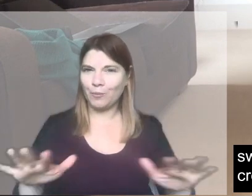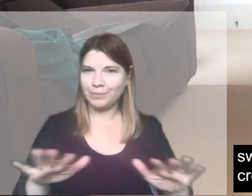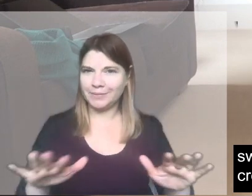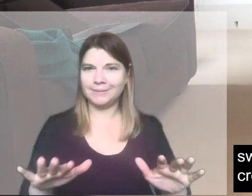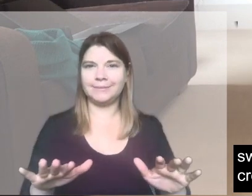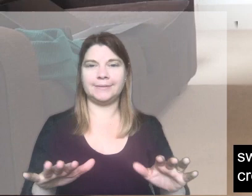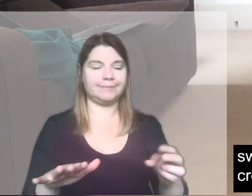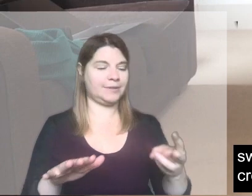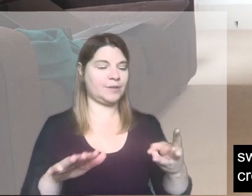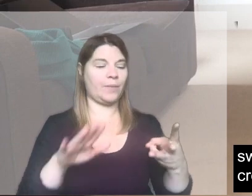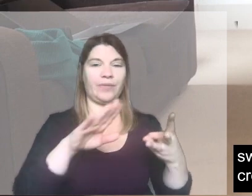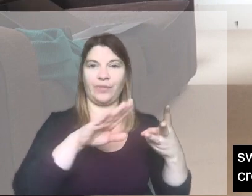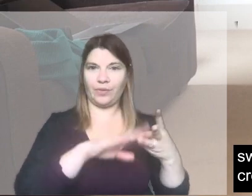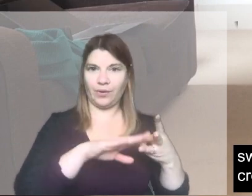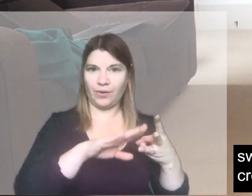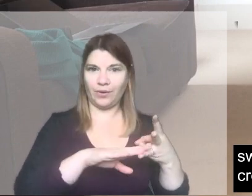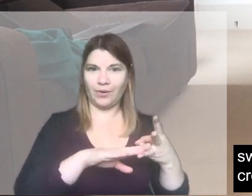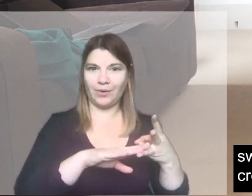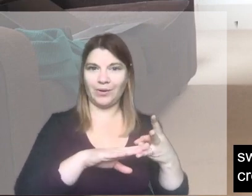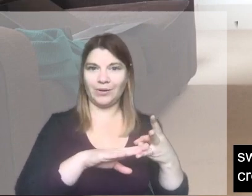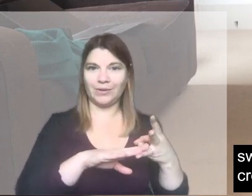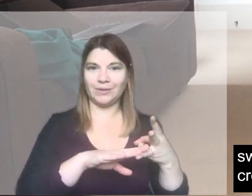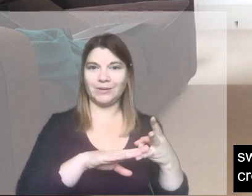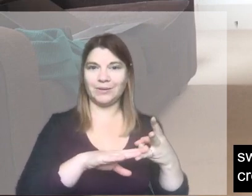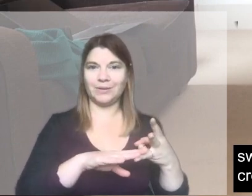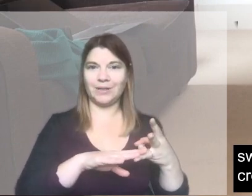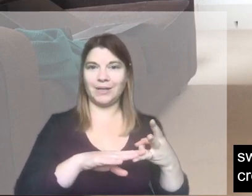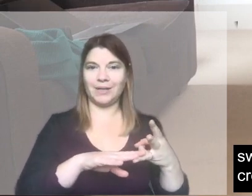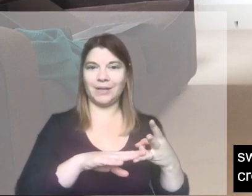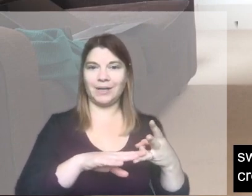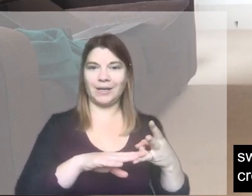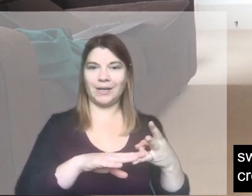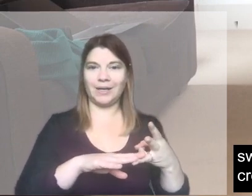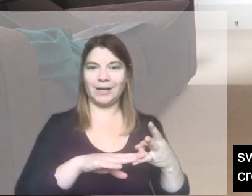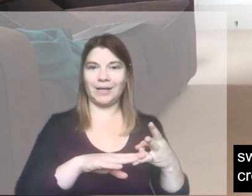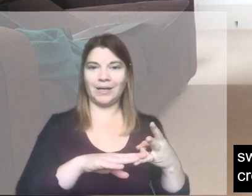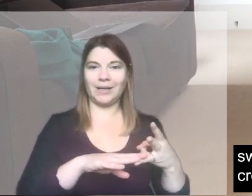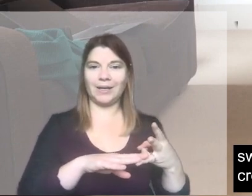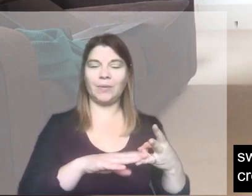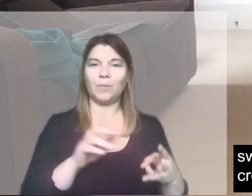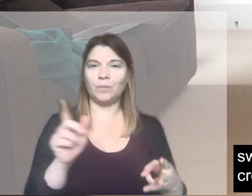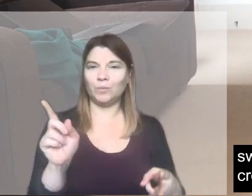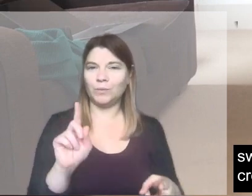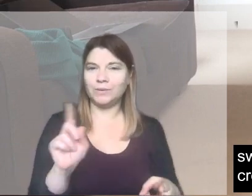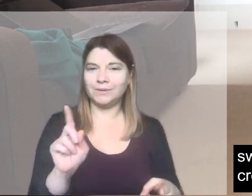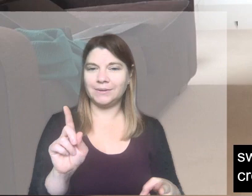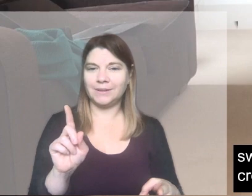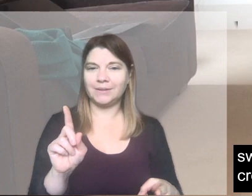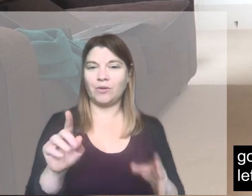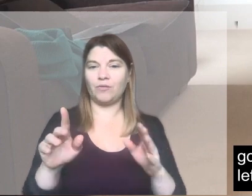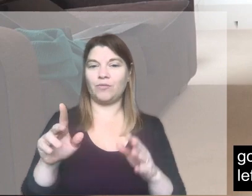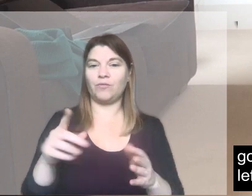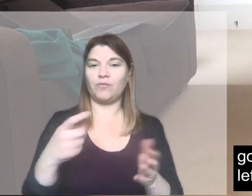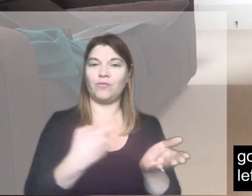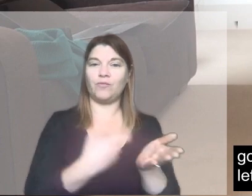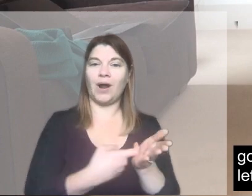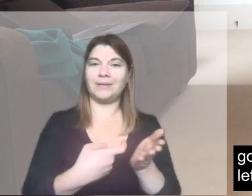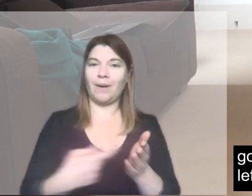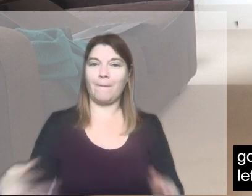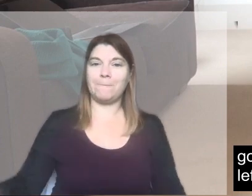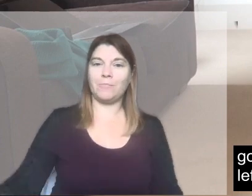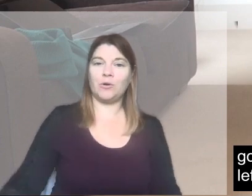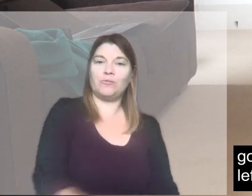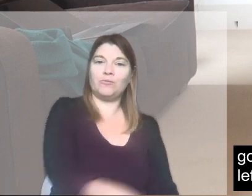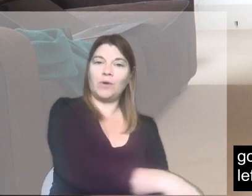swing. So the next one, we're going to cross. It's going to be called cross. We're going to cross the